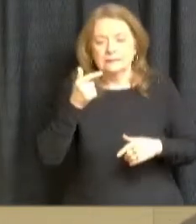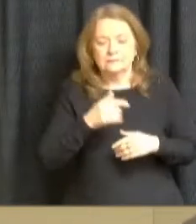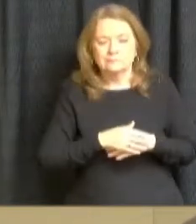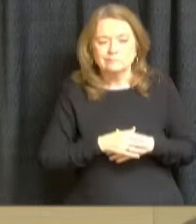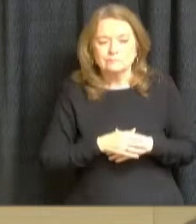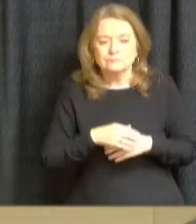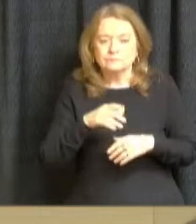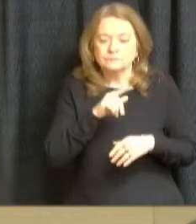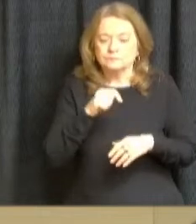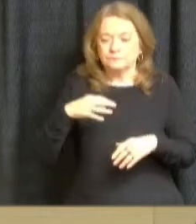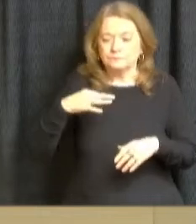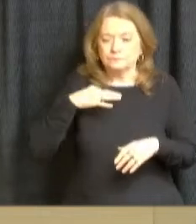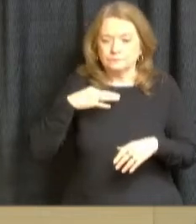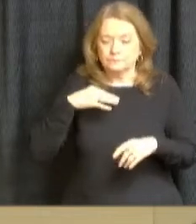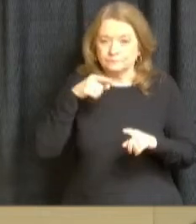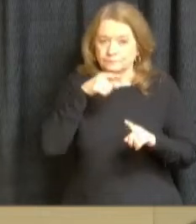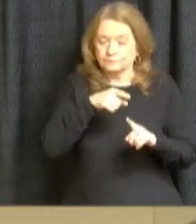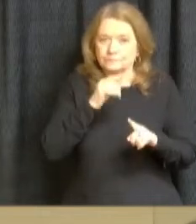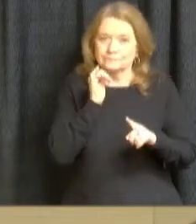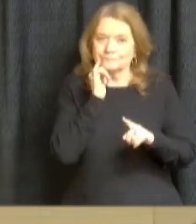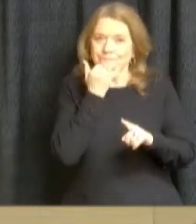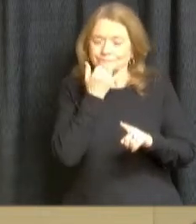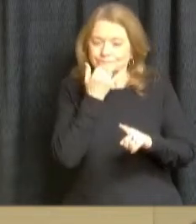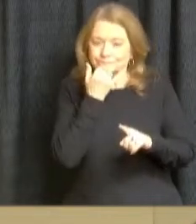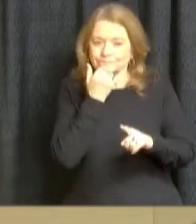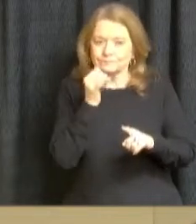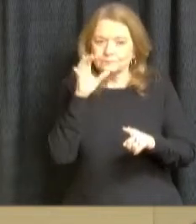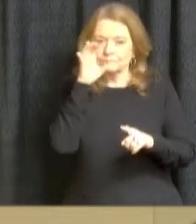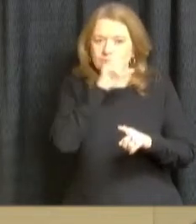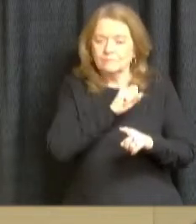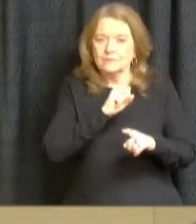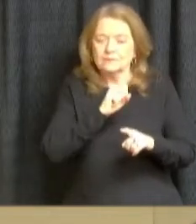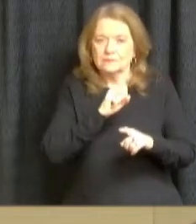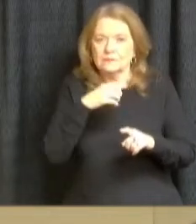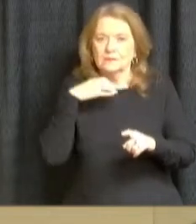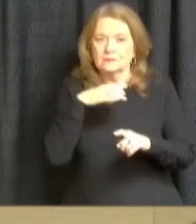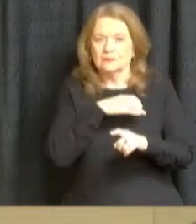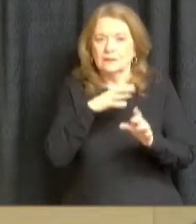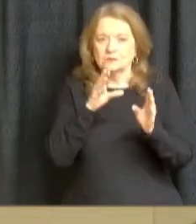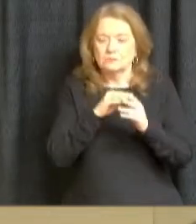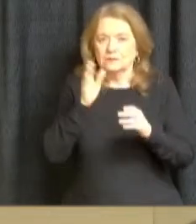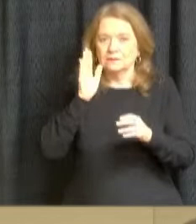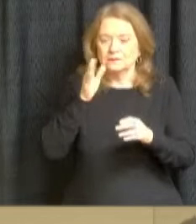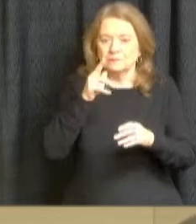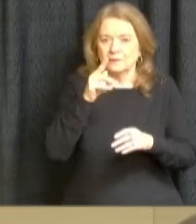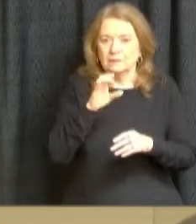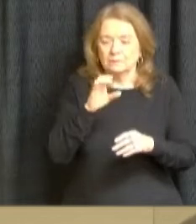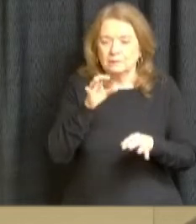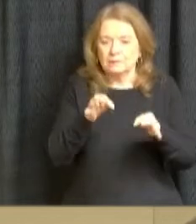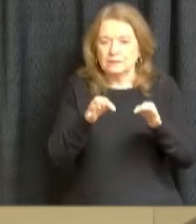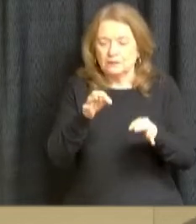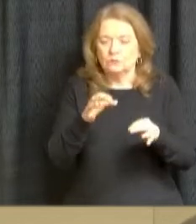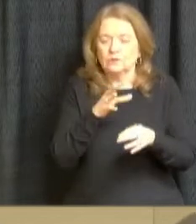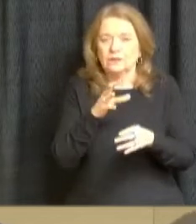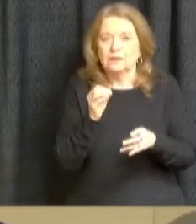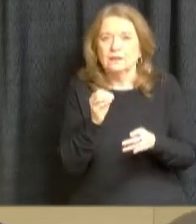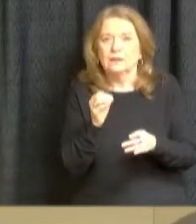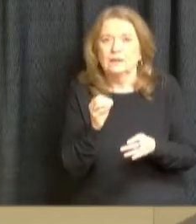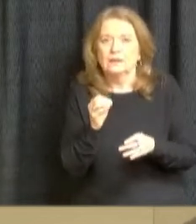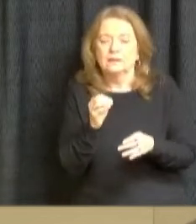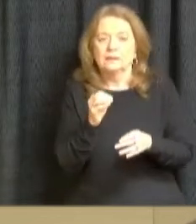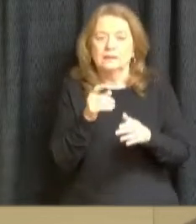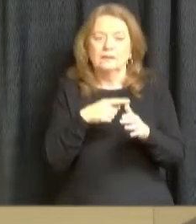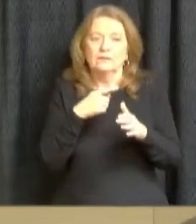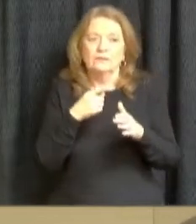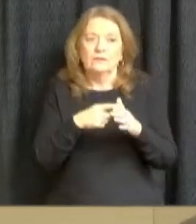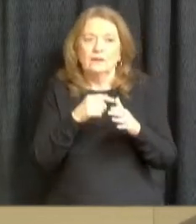recognized. applicant, he inadvertently missed the council meeting to speak at public hearing. And then